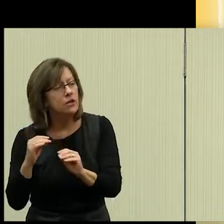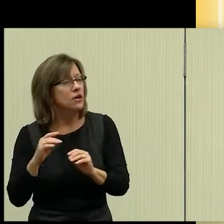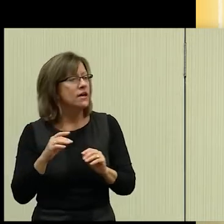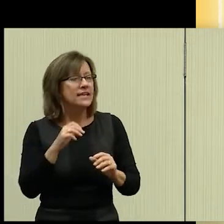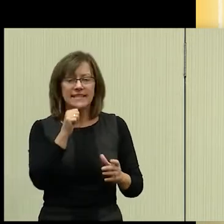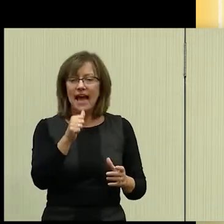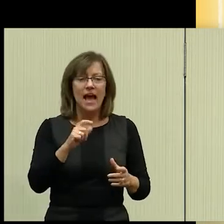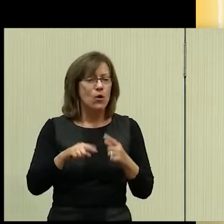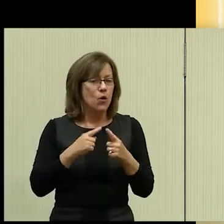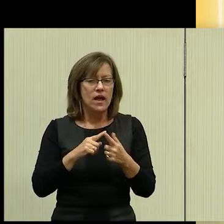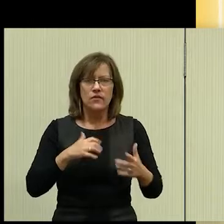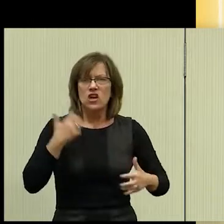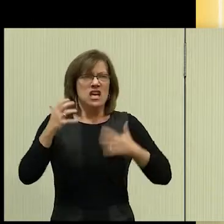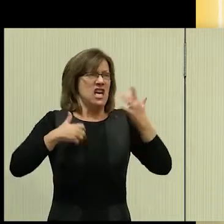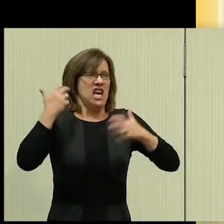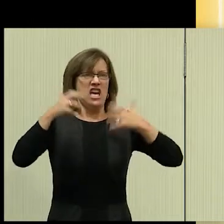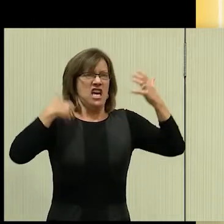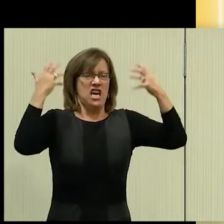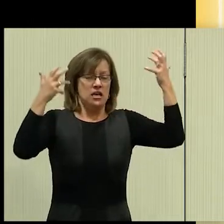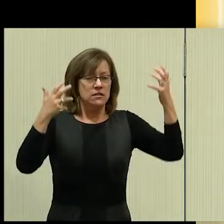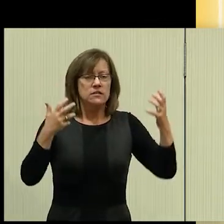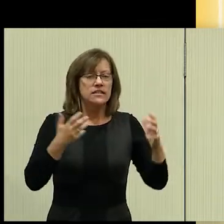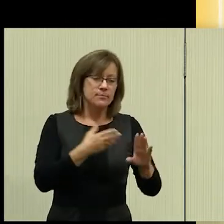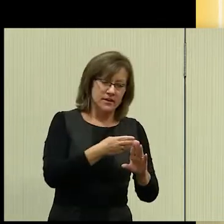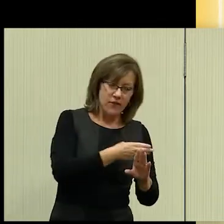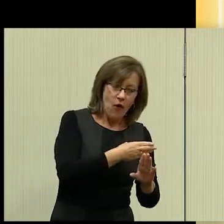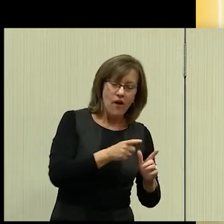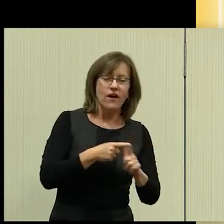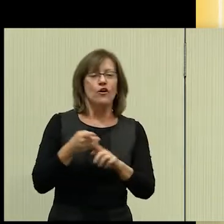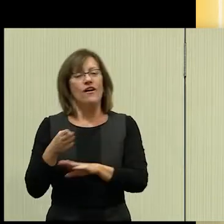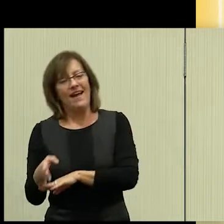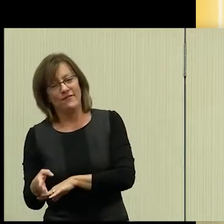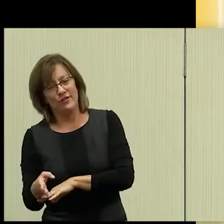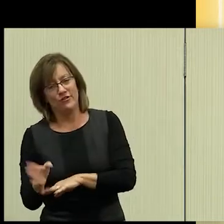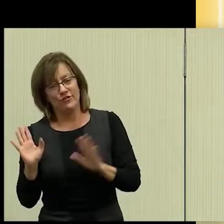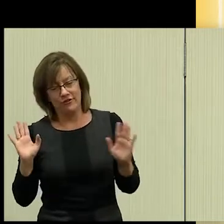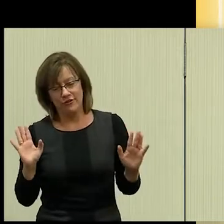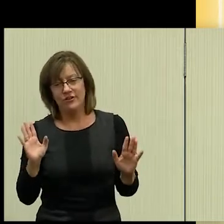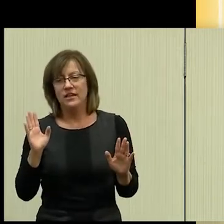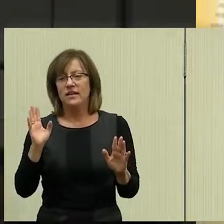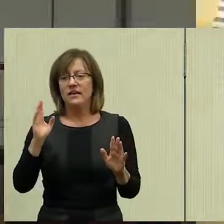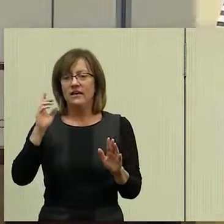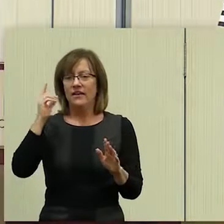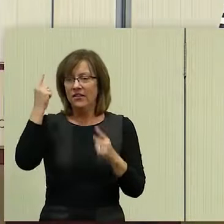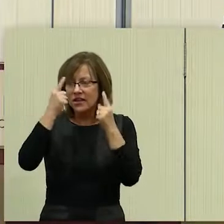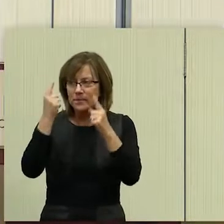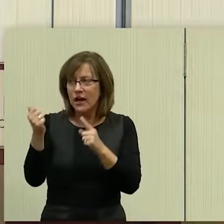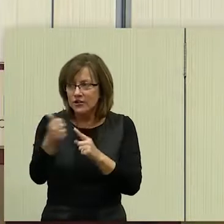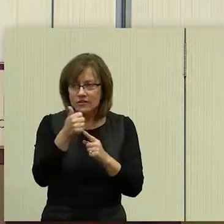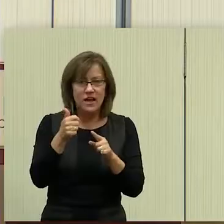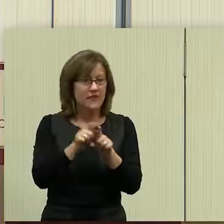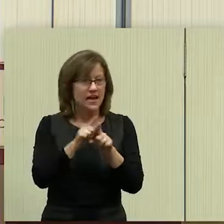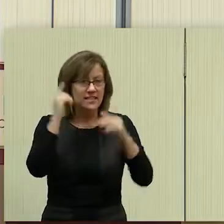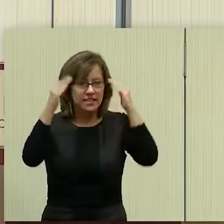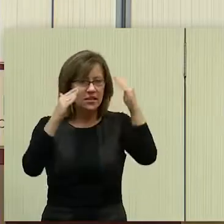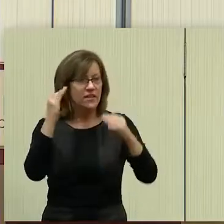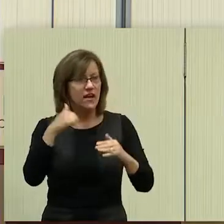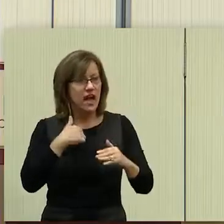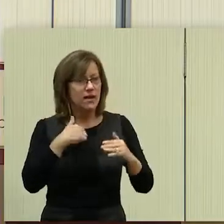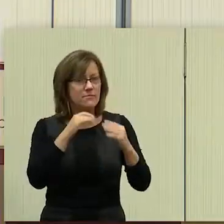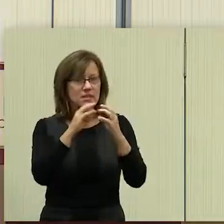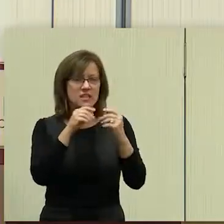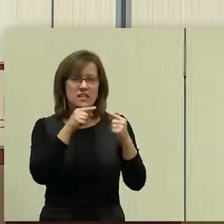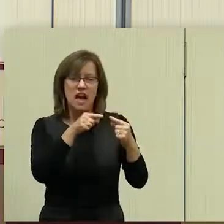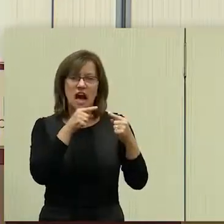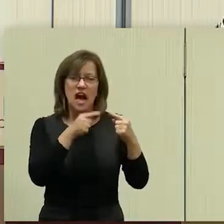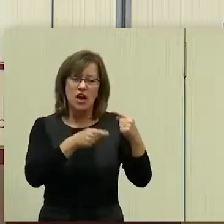are not high, before or after. If you think about yourself as an adult, I think about if I'm having an argument with my